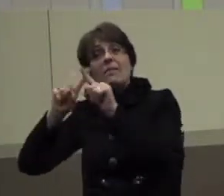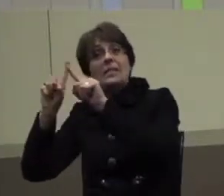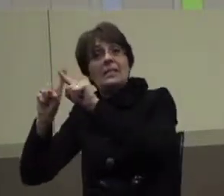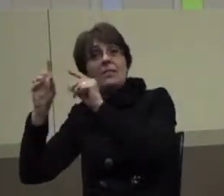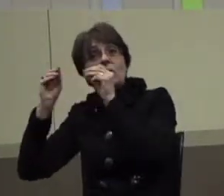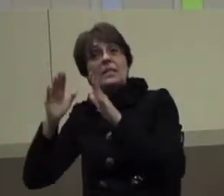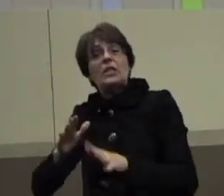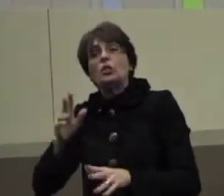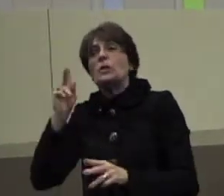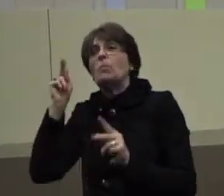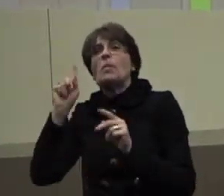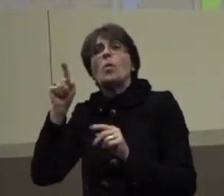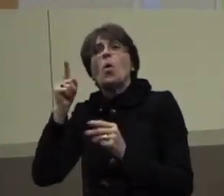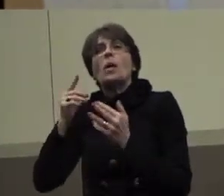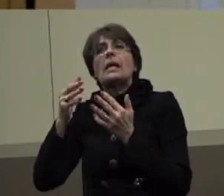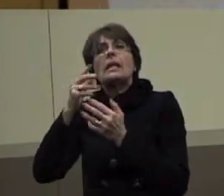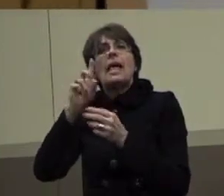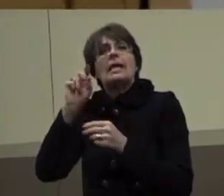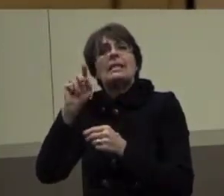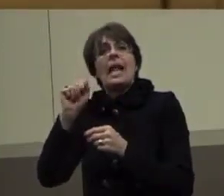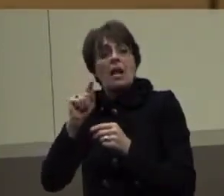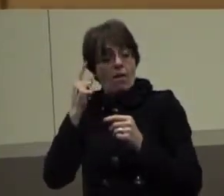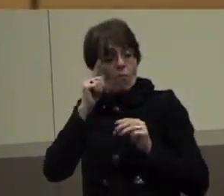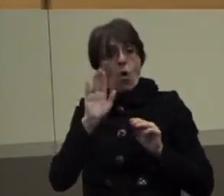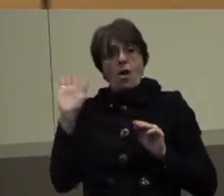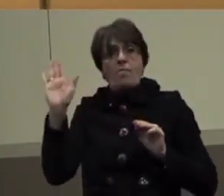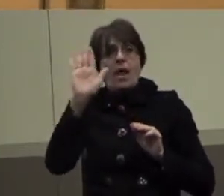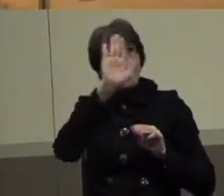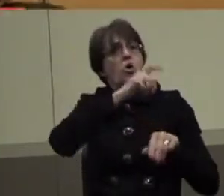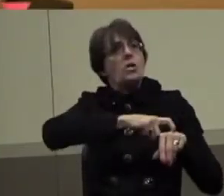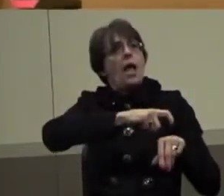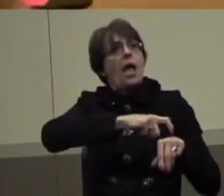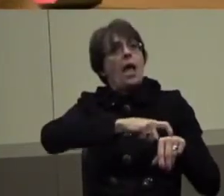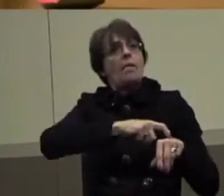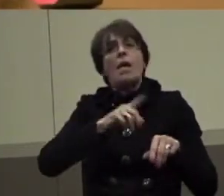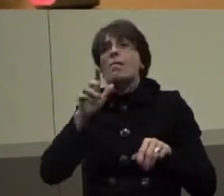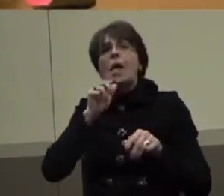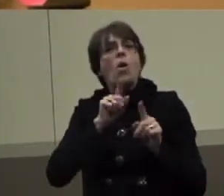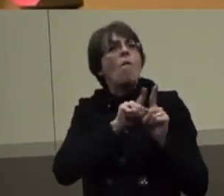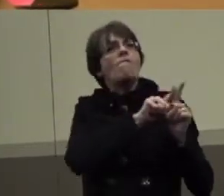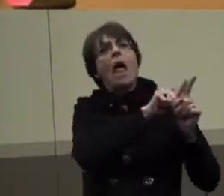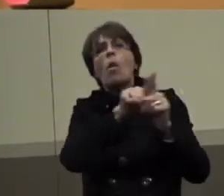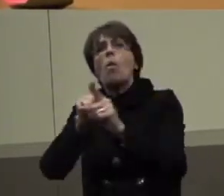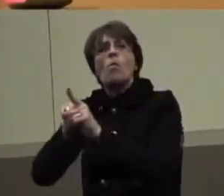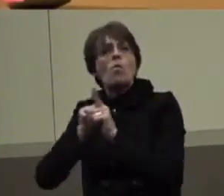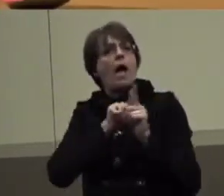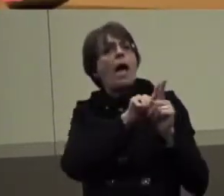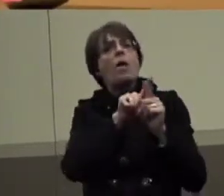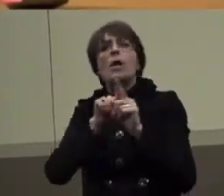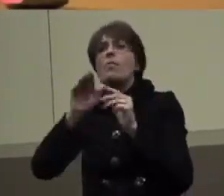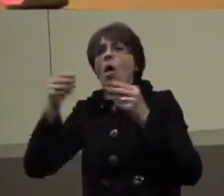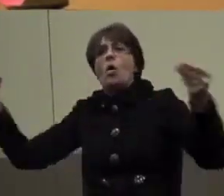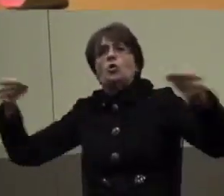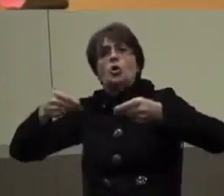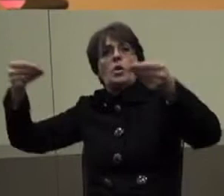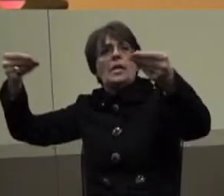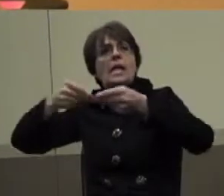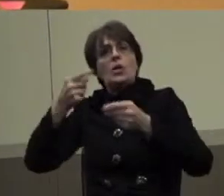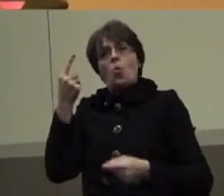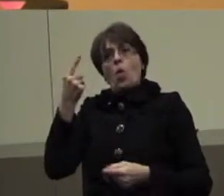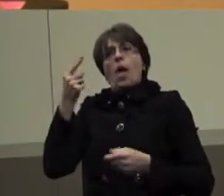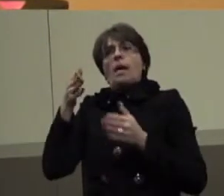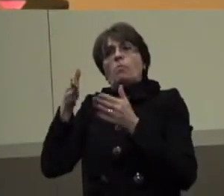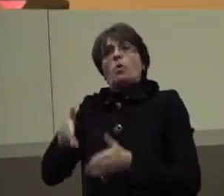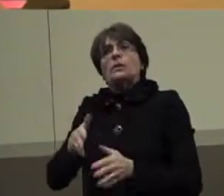people only collect data for the time they have the child. Nobody follows the child around. Everybody turns it into one central person who enters it in